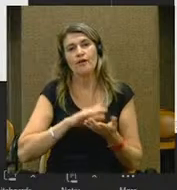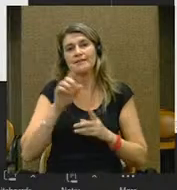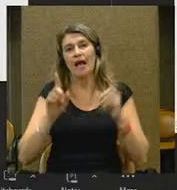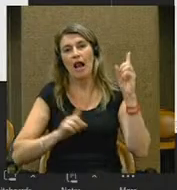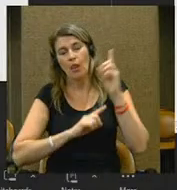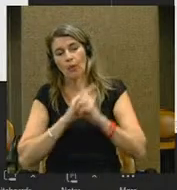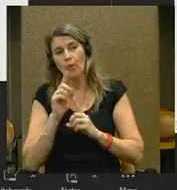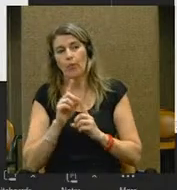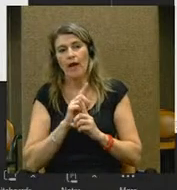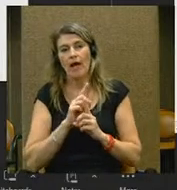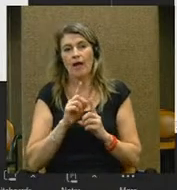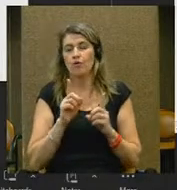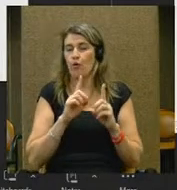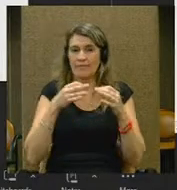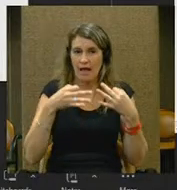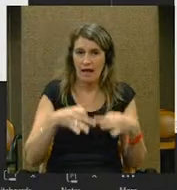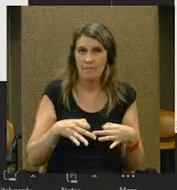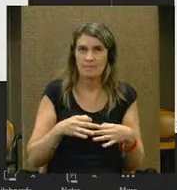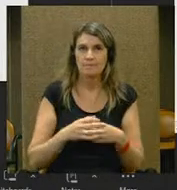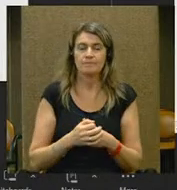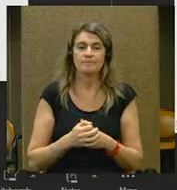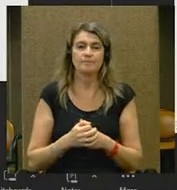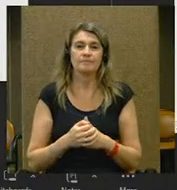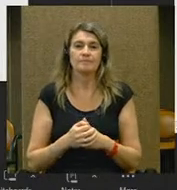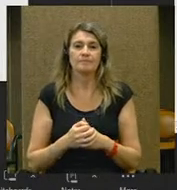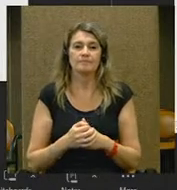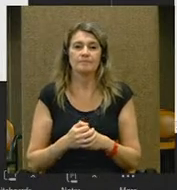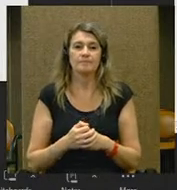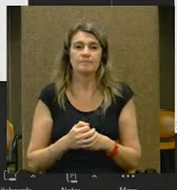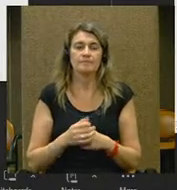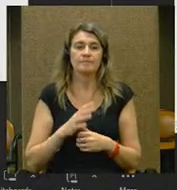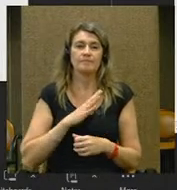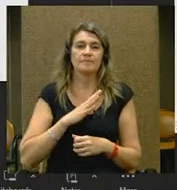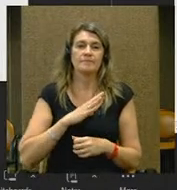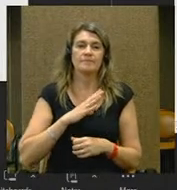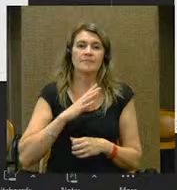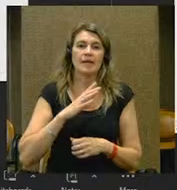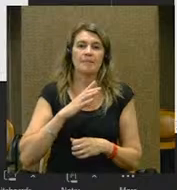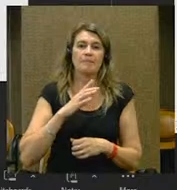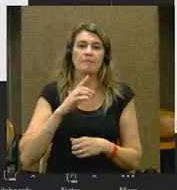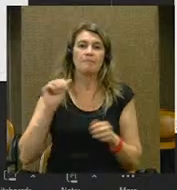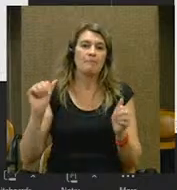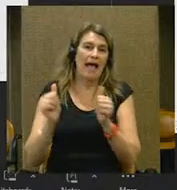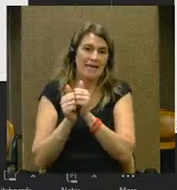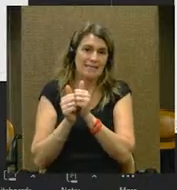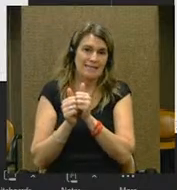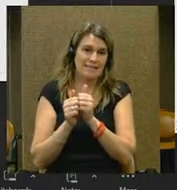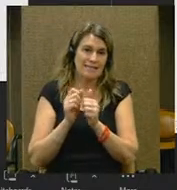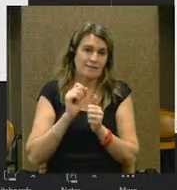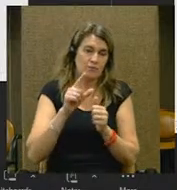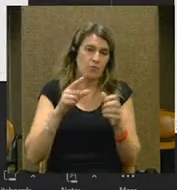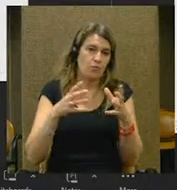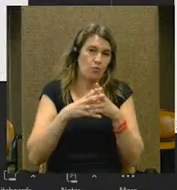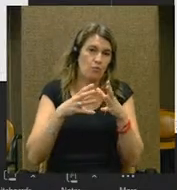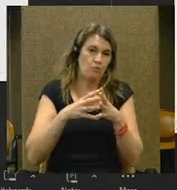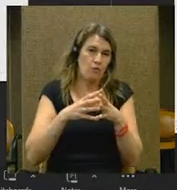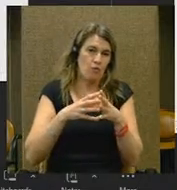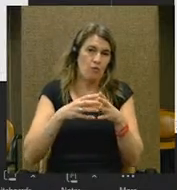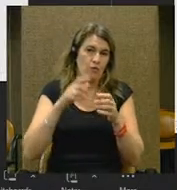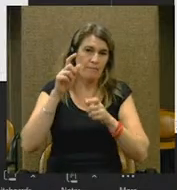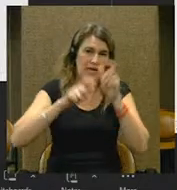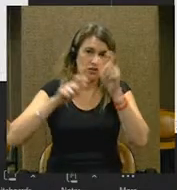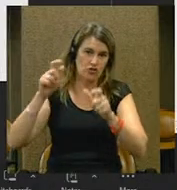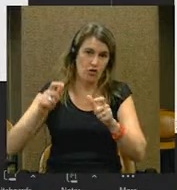at involving what we call peers, which are people who have lived experience with